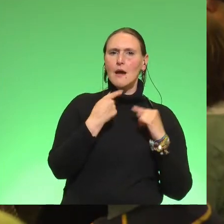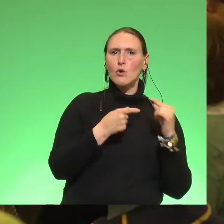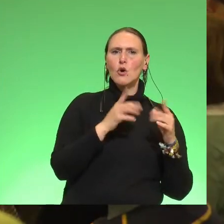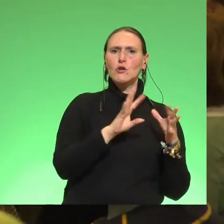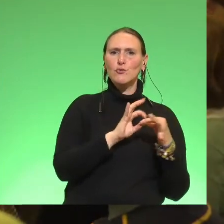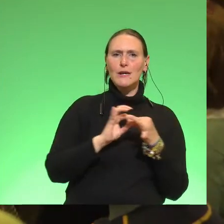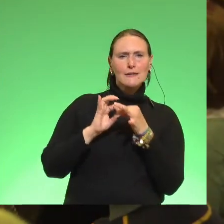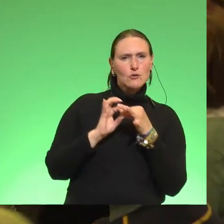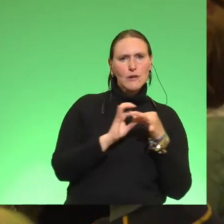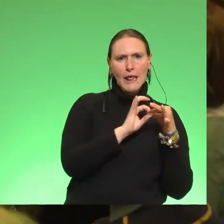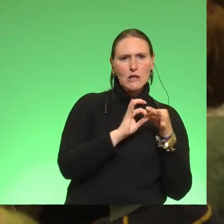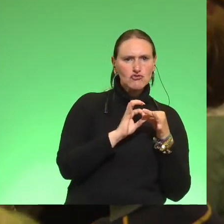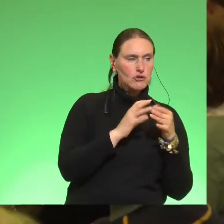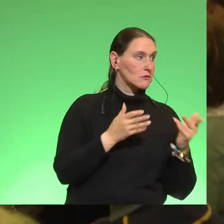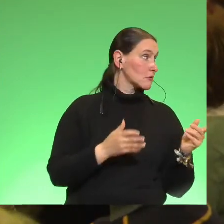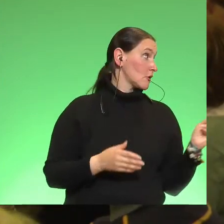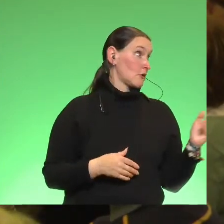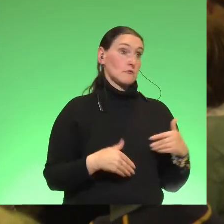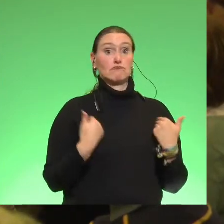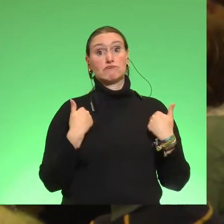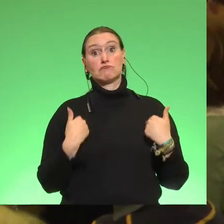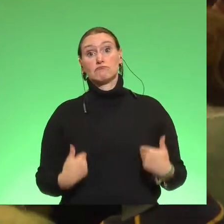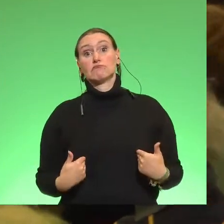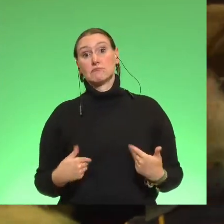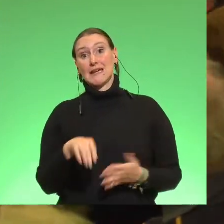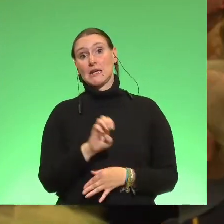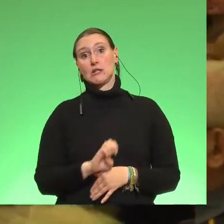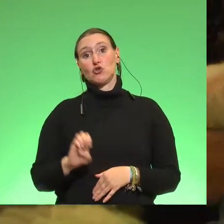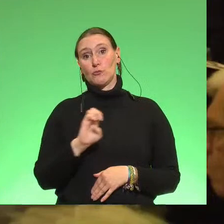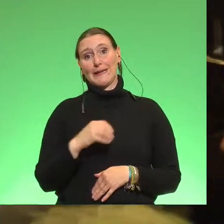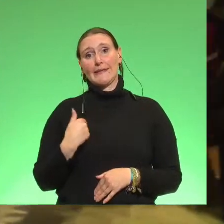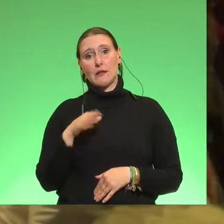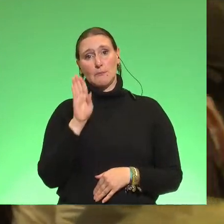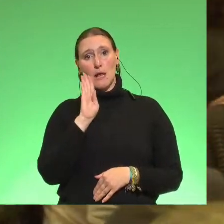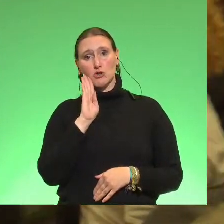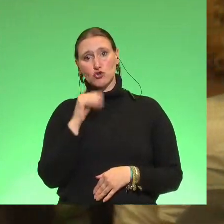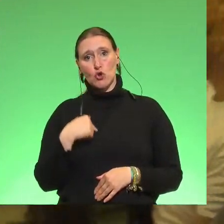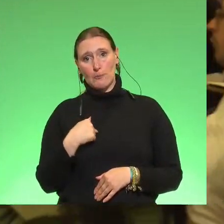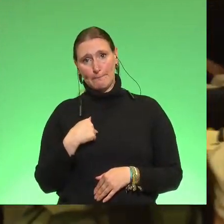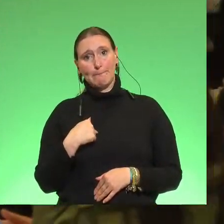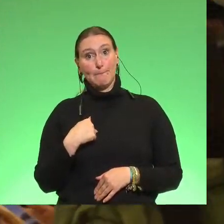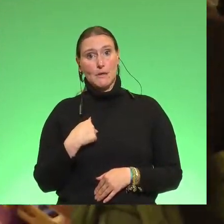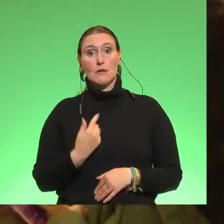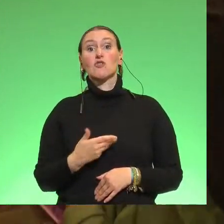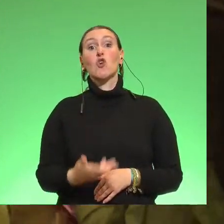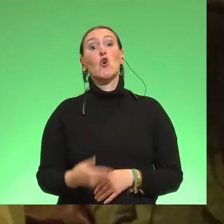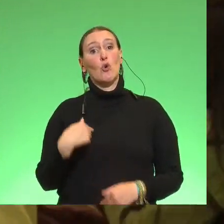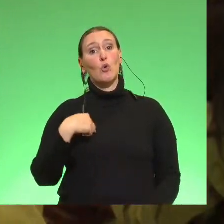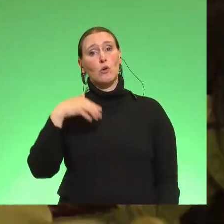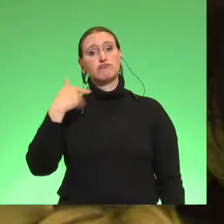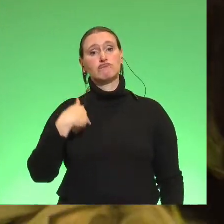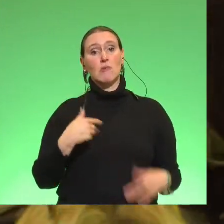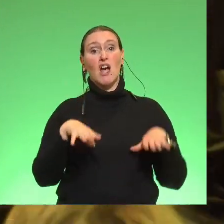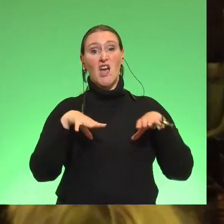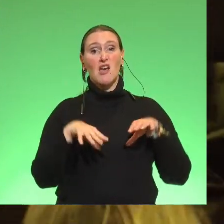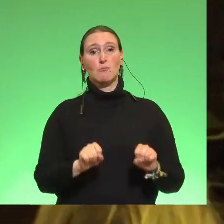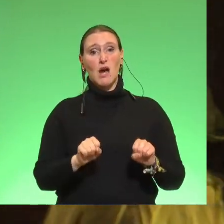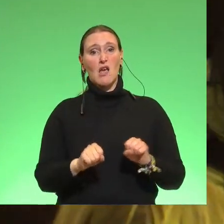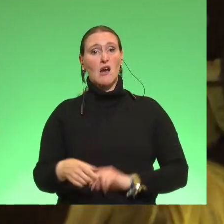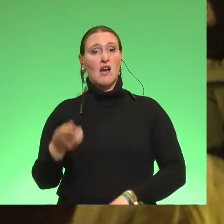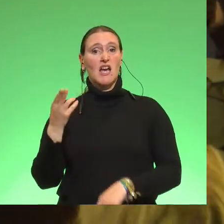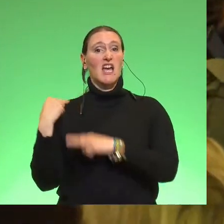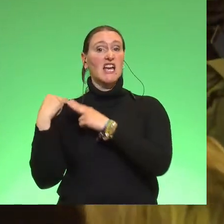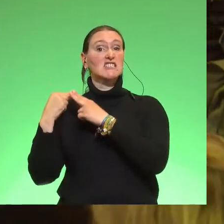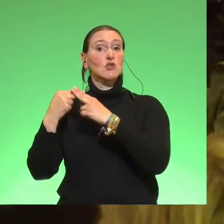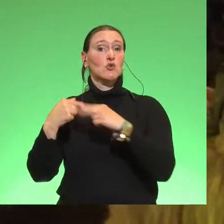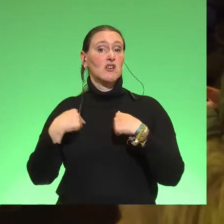yeah? Well, I'm European. I'm a Belgian, so I have an imperial history. Yeah. Okay. So that's yeah. It's very hard to kind of